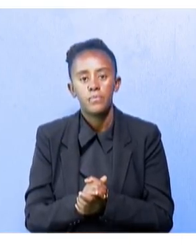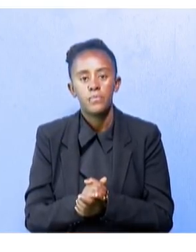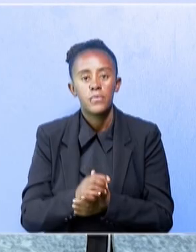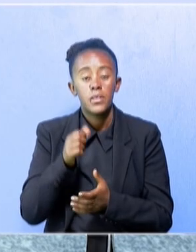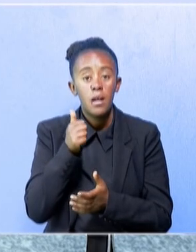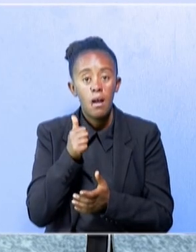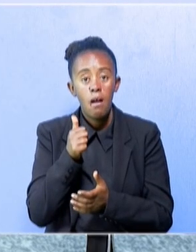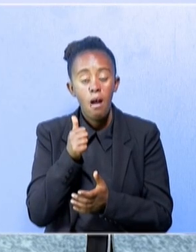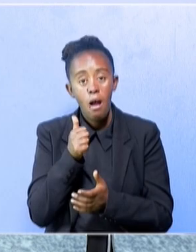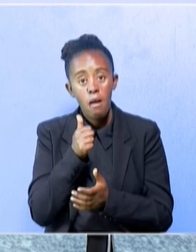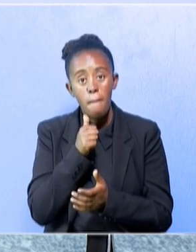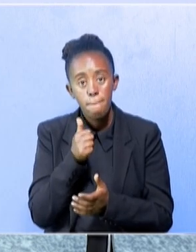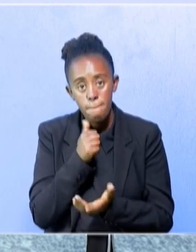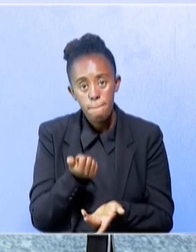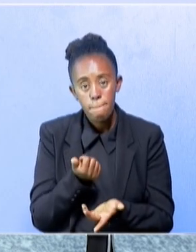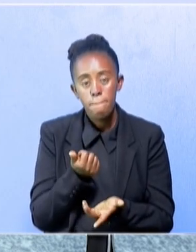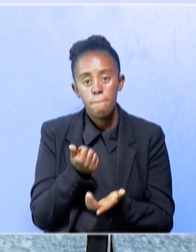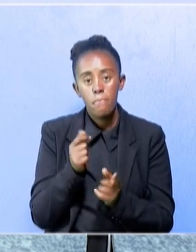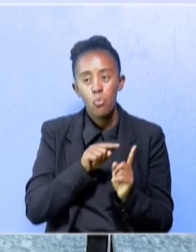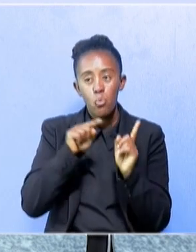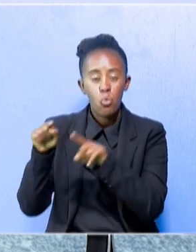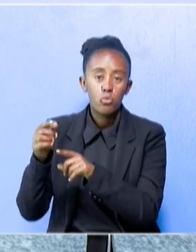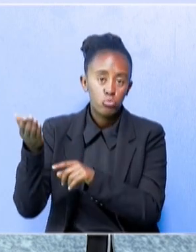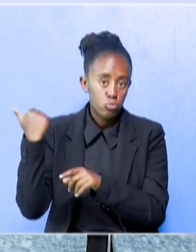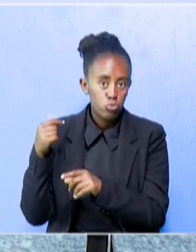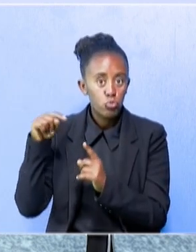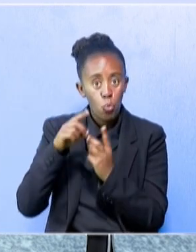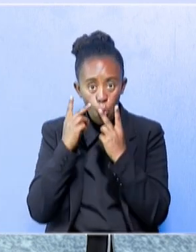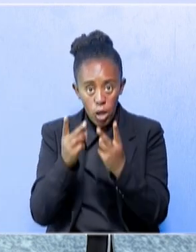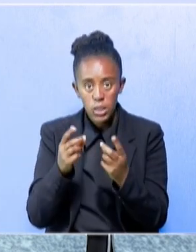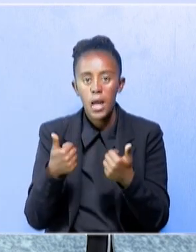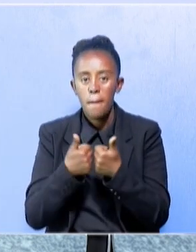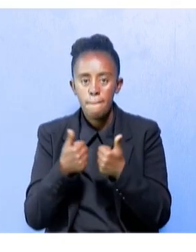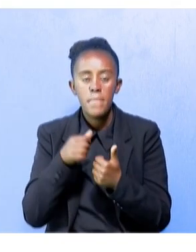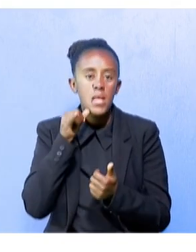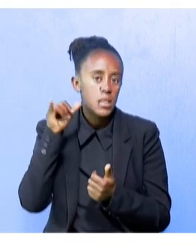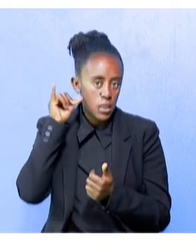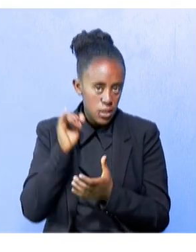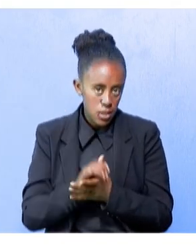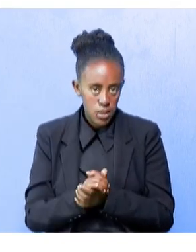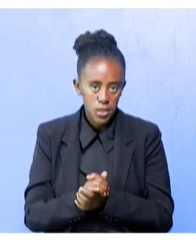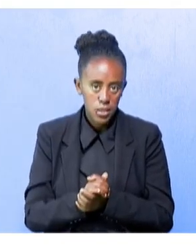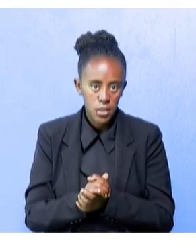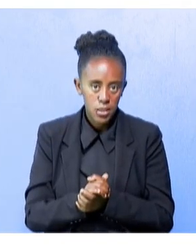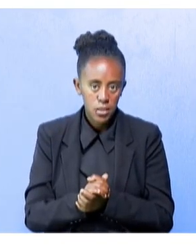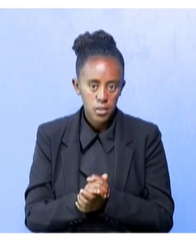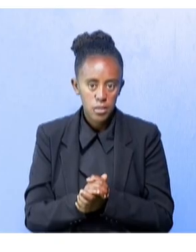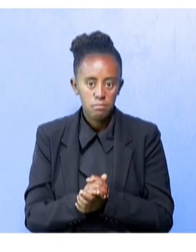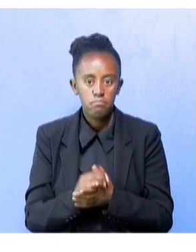Ariam went to stadium to watch the game yesterday. Here now the past action is here you